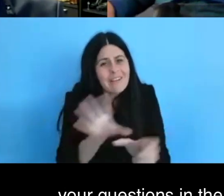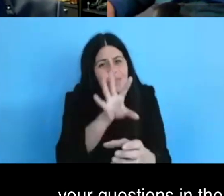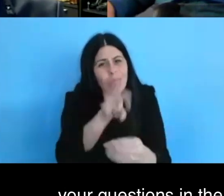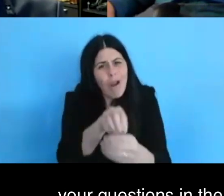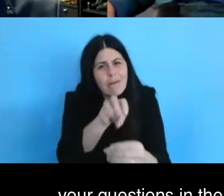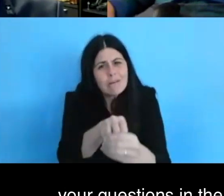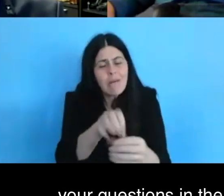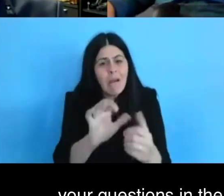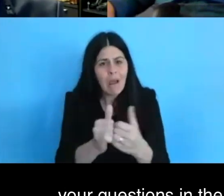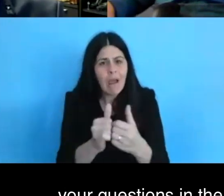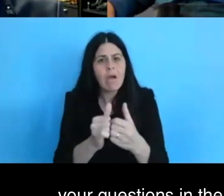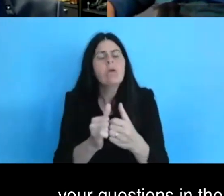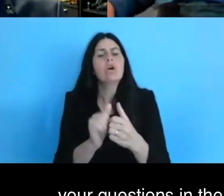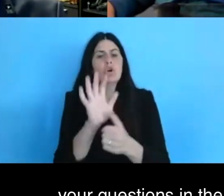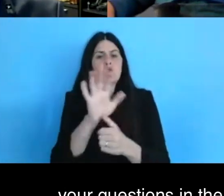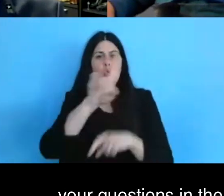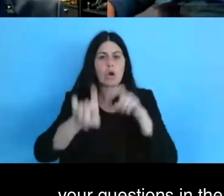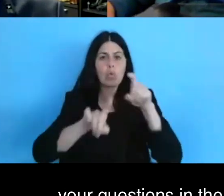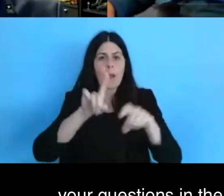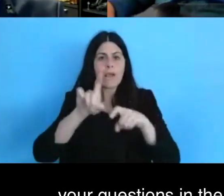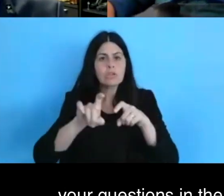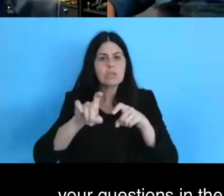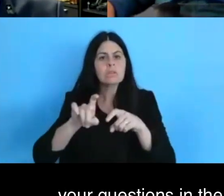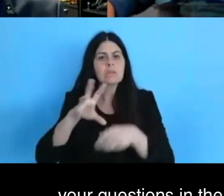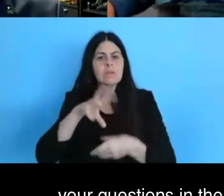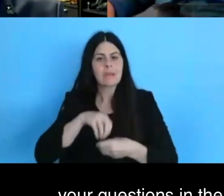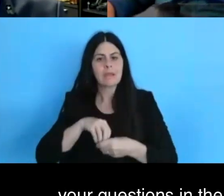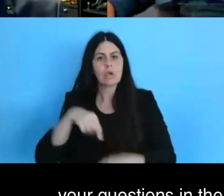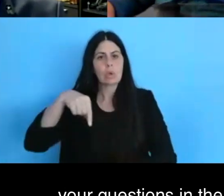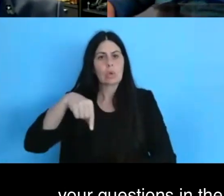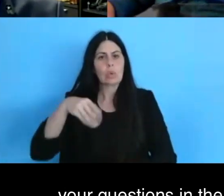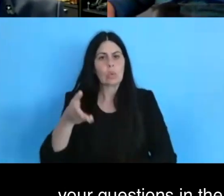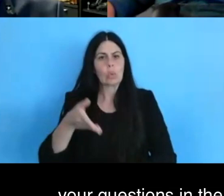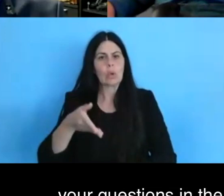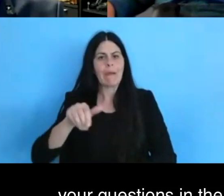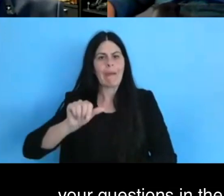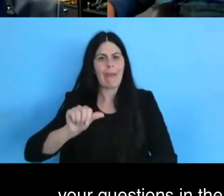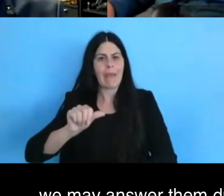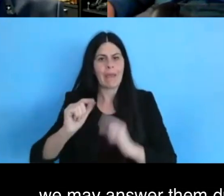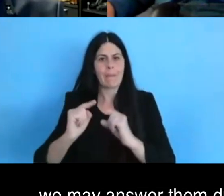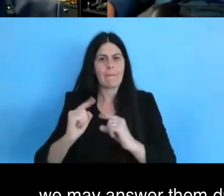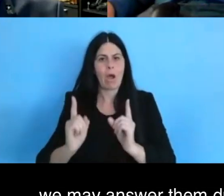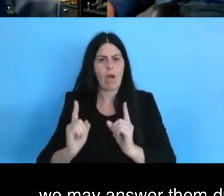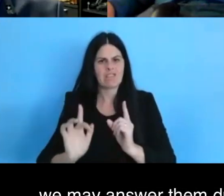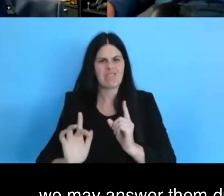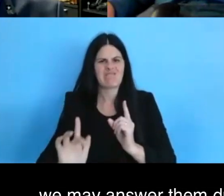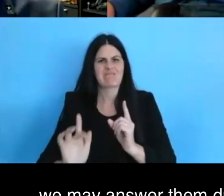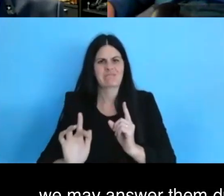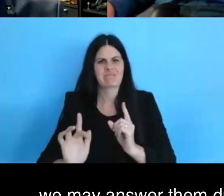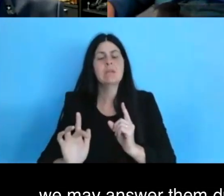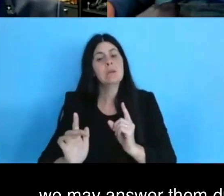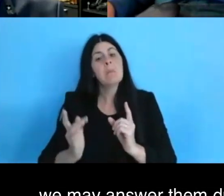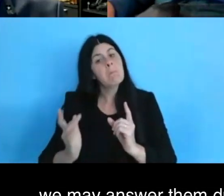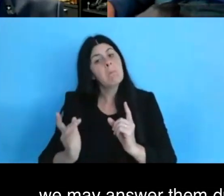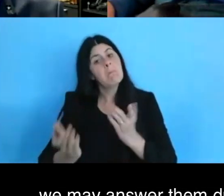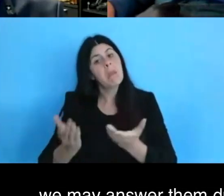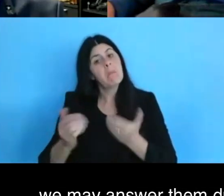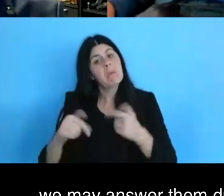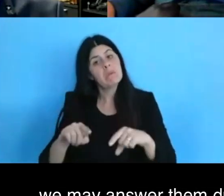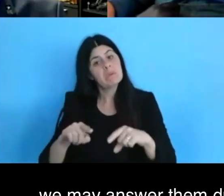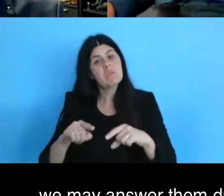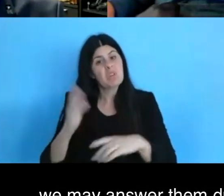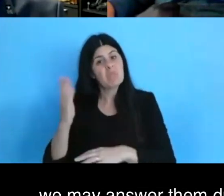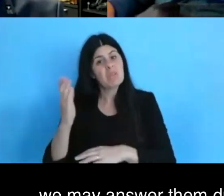in the Q&A box at the bottom of your screen. We may answer them as we go. We may answer them during